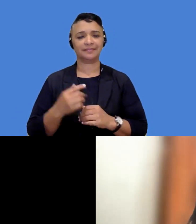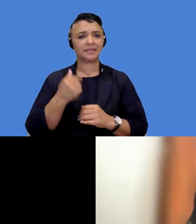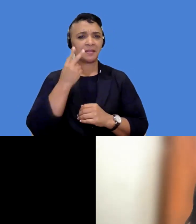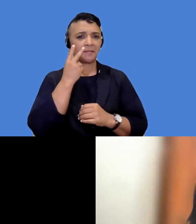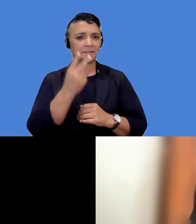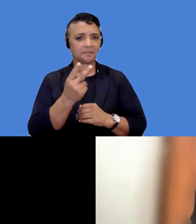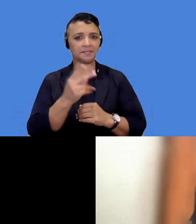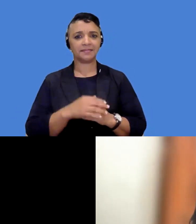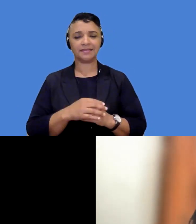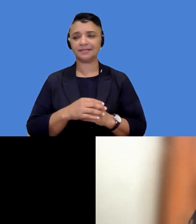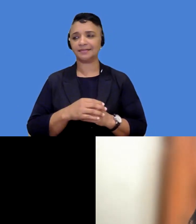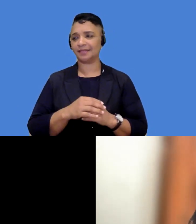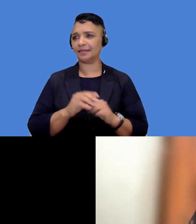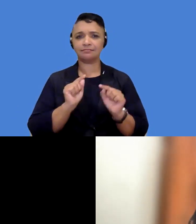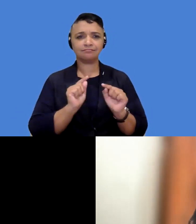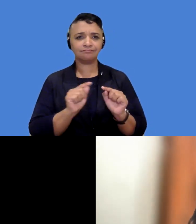hands raised, and I request